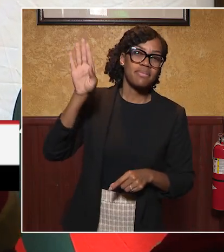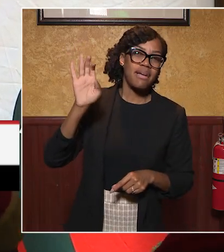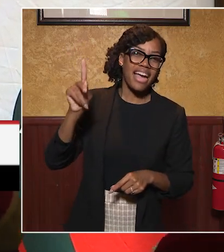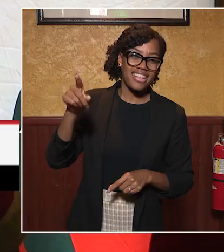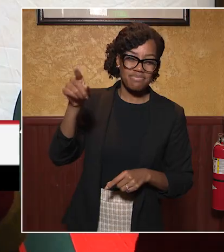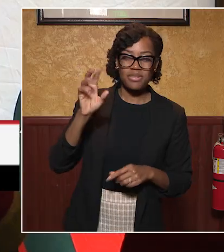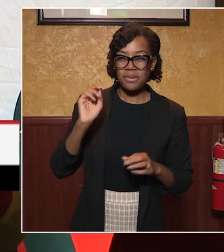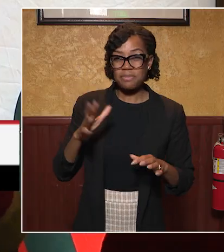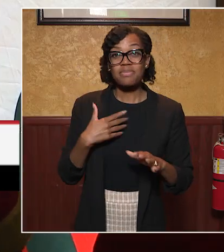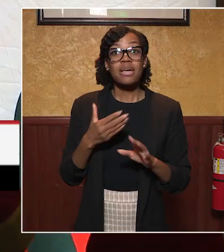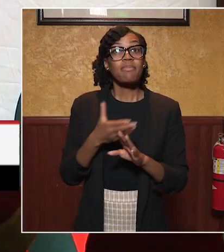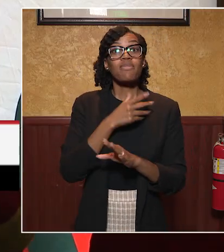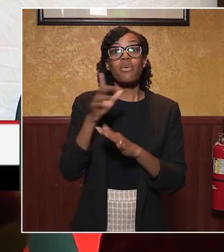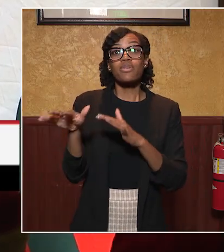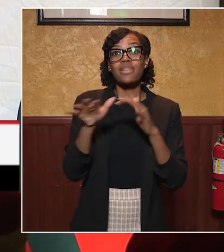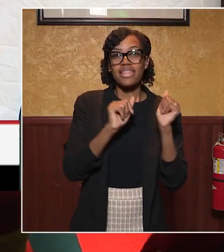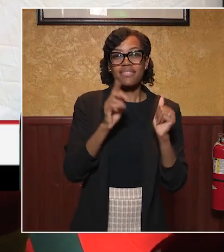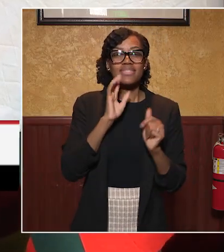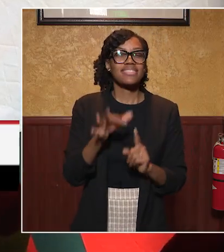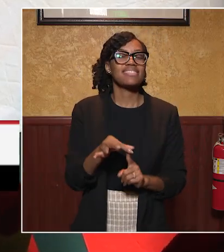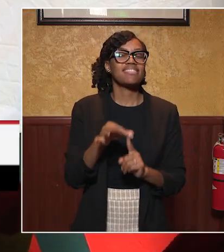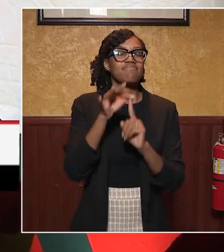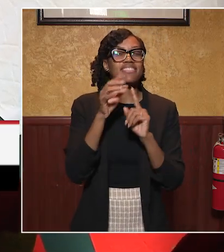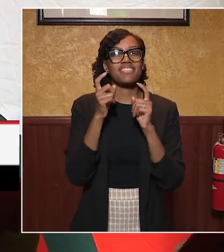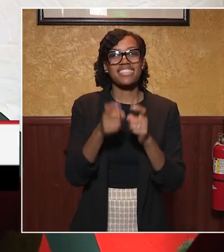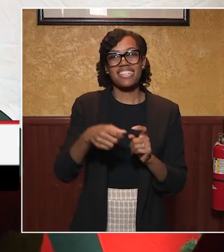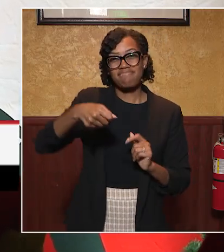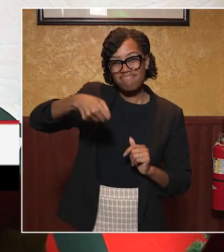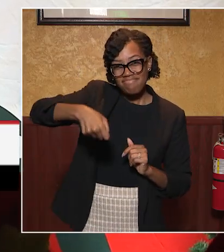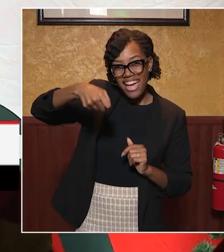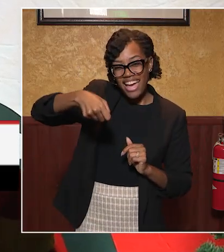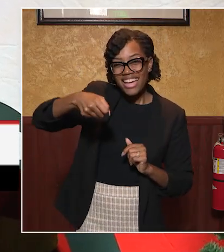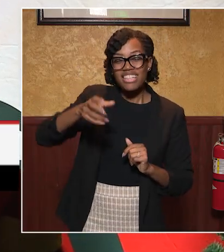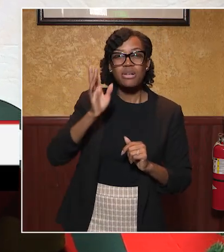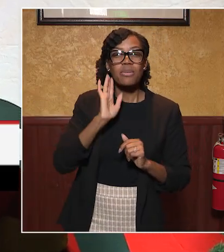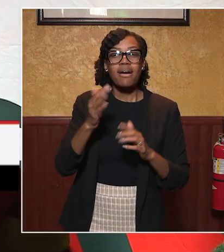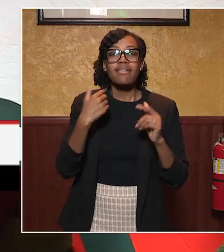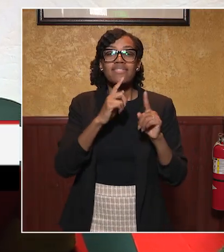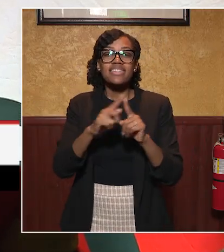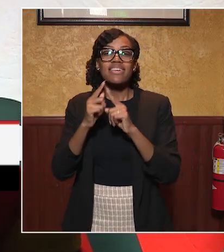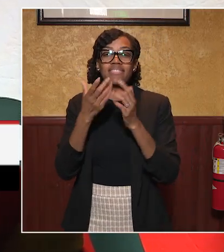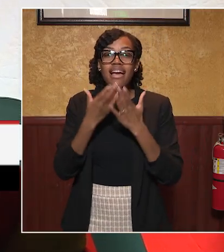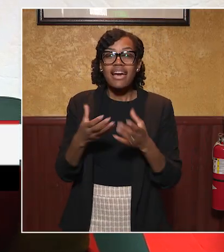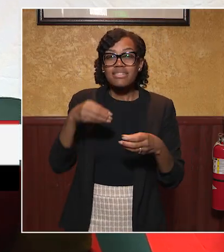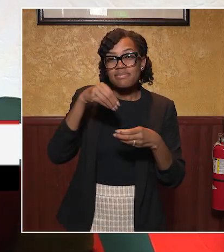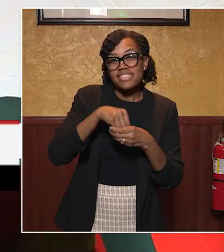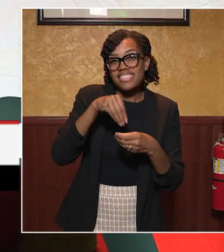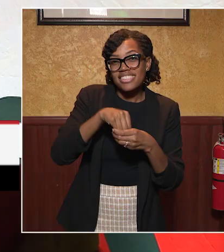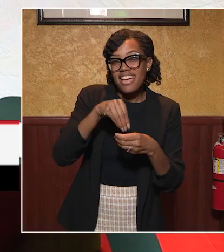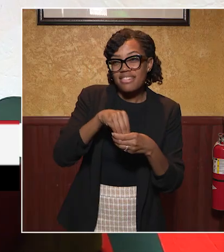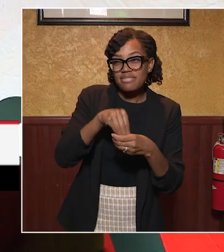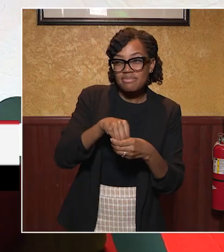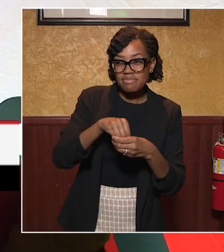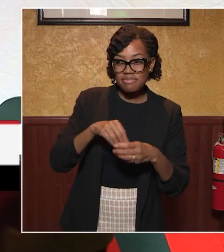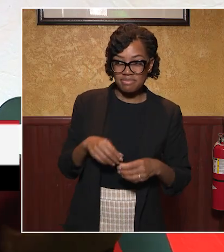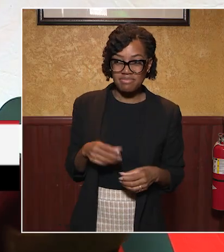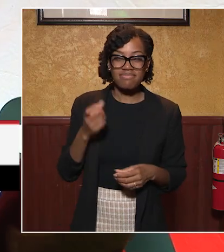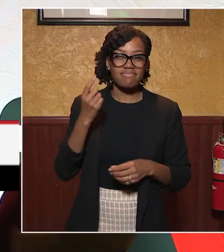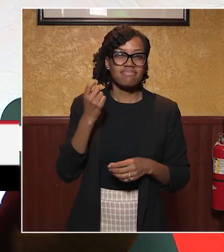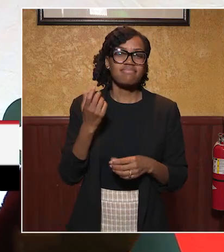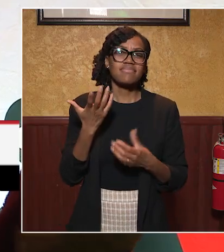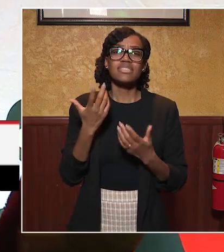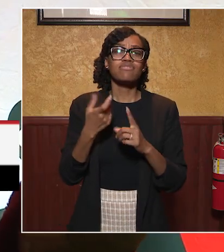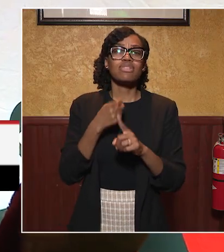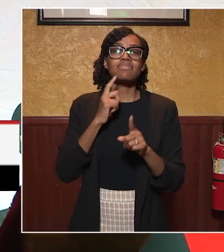leave here, you have a very special gift pack exclusive for you that represents a number of items from many of our vendors who are a part of the Downtown